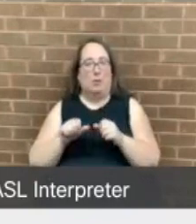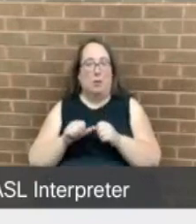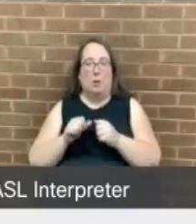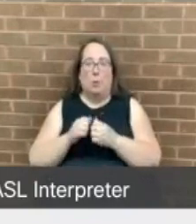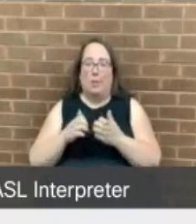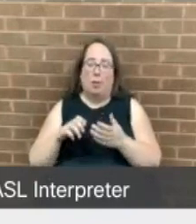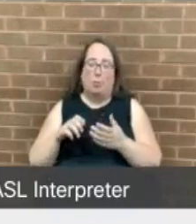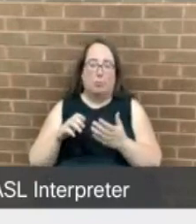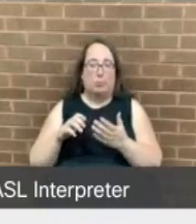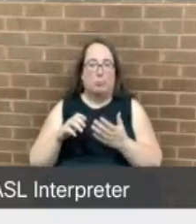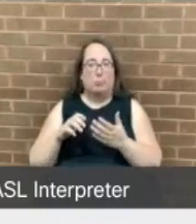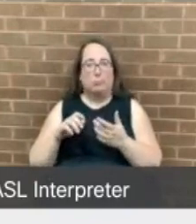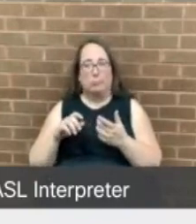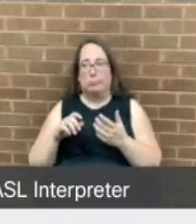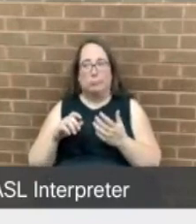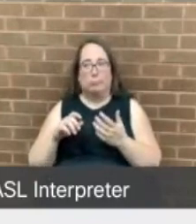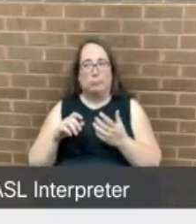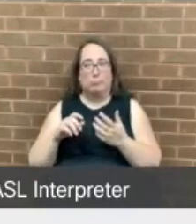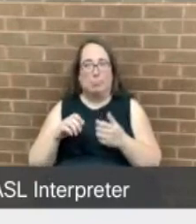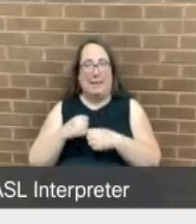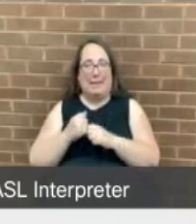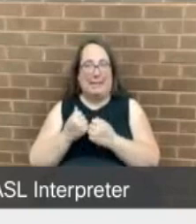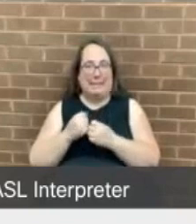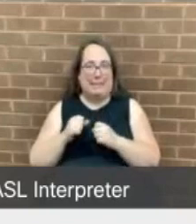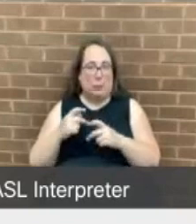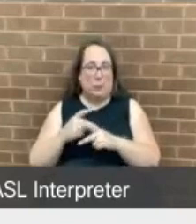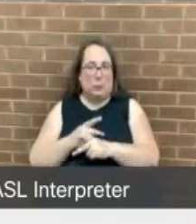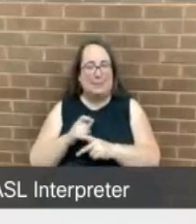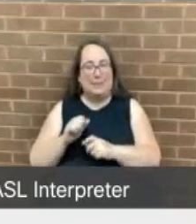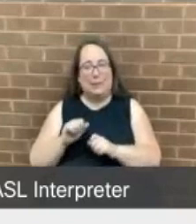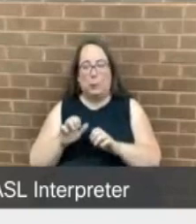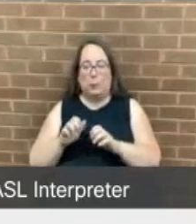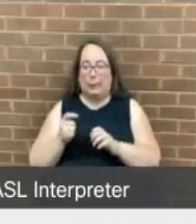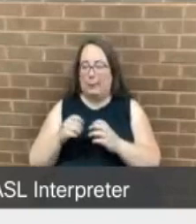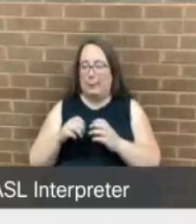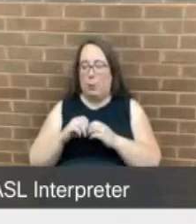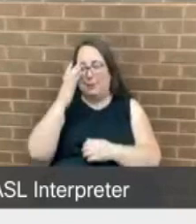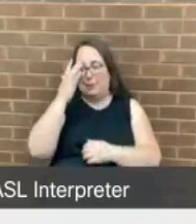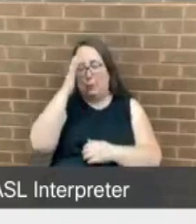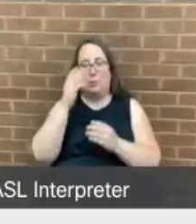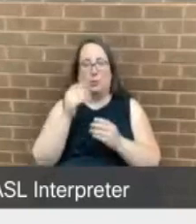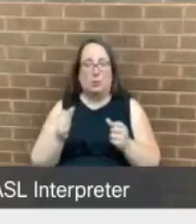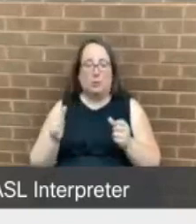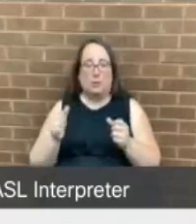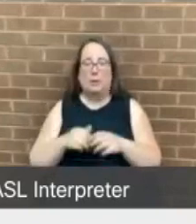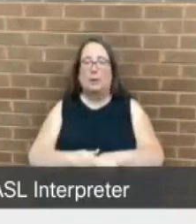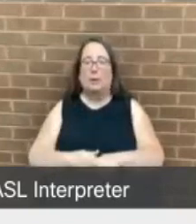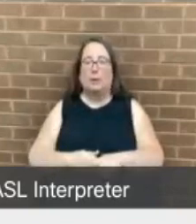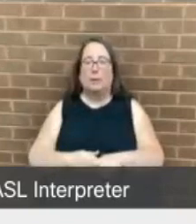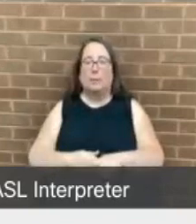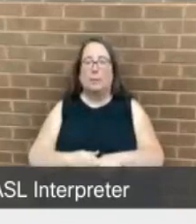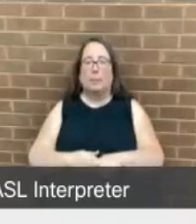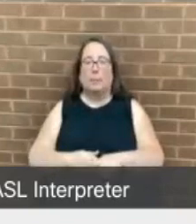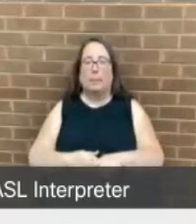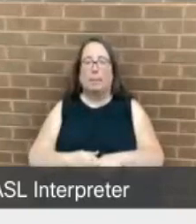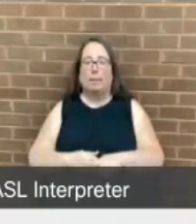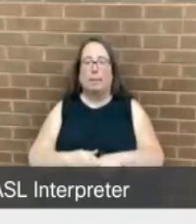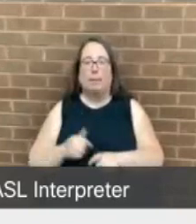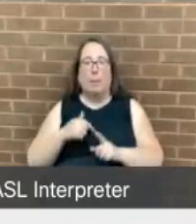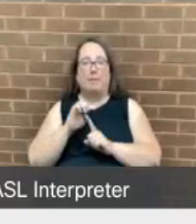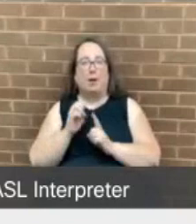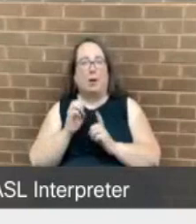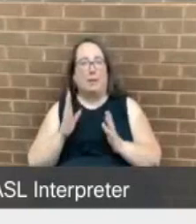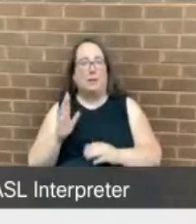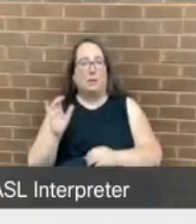with a $50 million technical, more kind of a smarter solution. Well, I like to count myself as an environmentalist too, so I'm